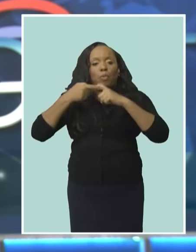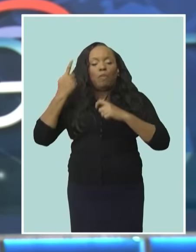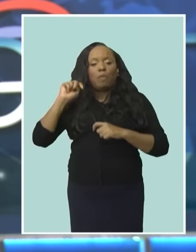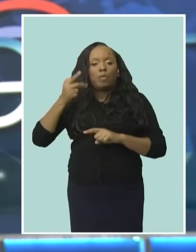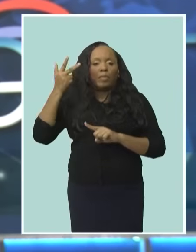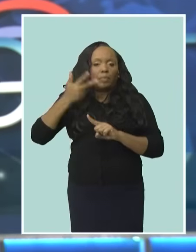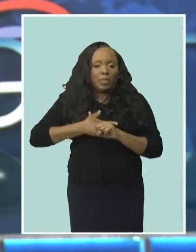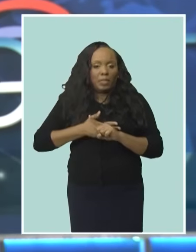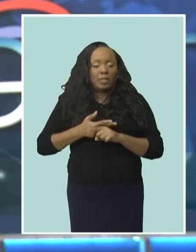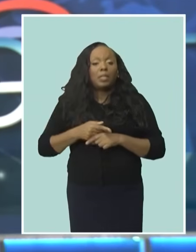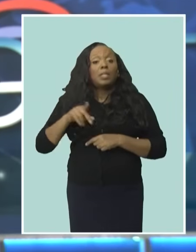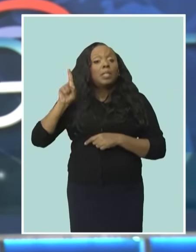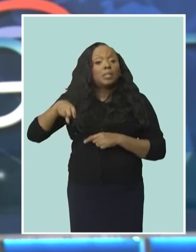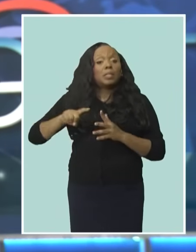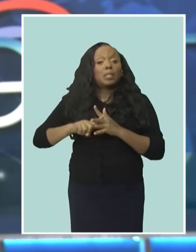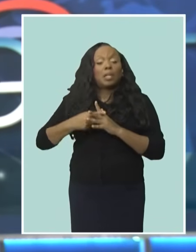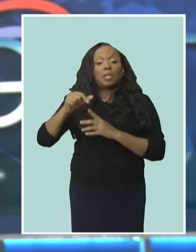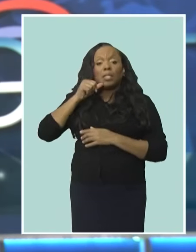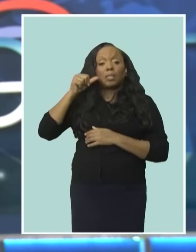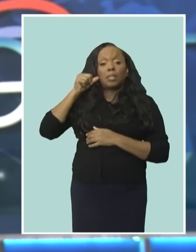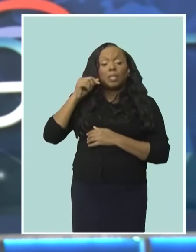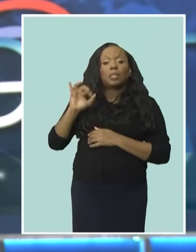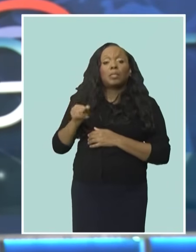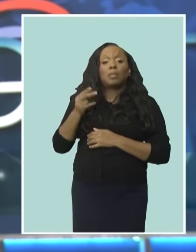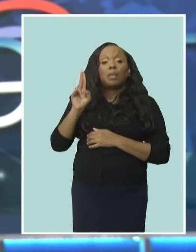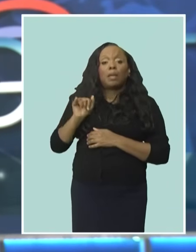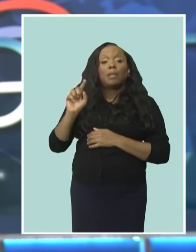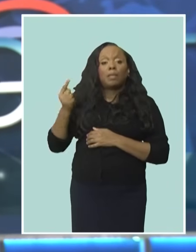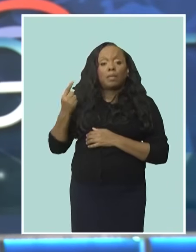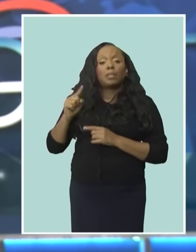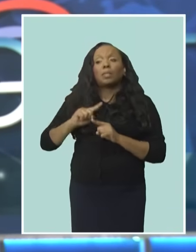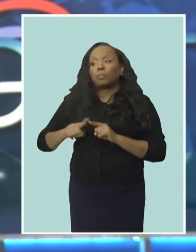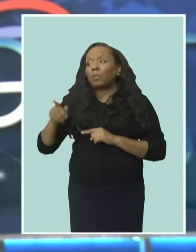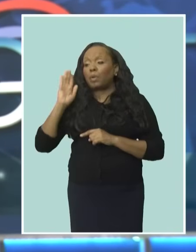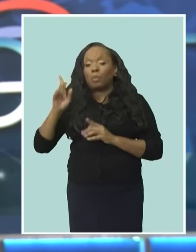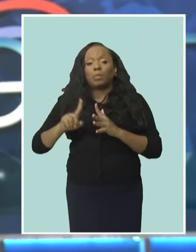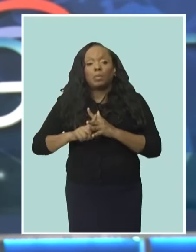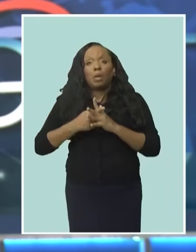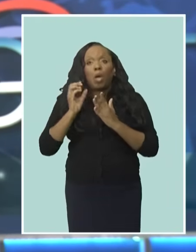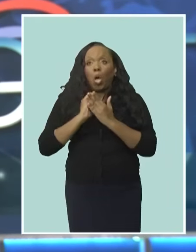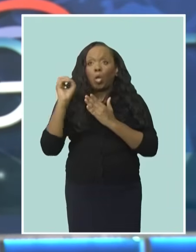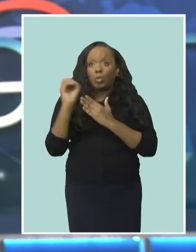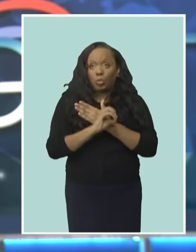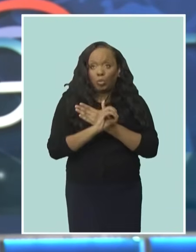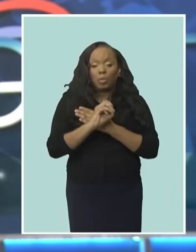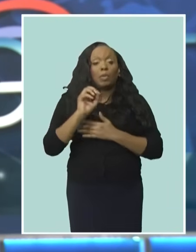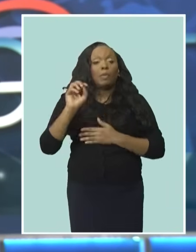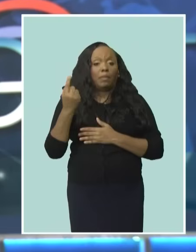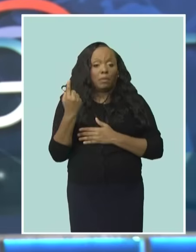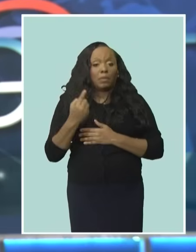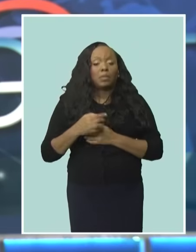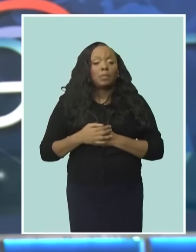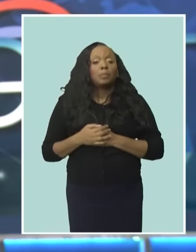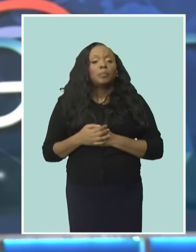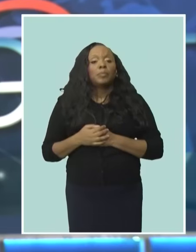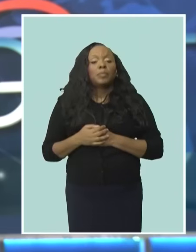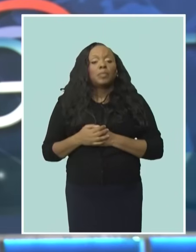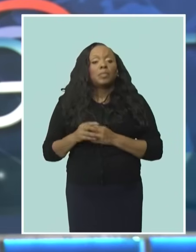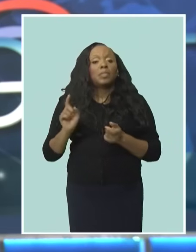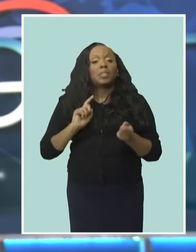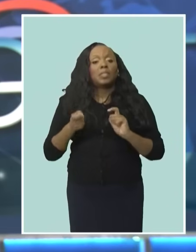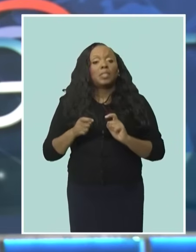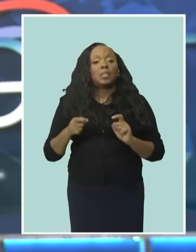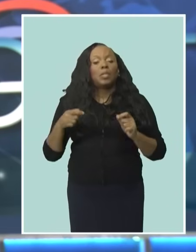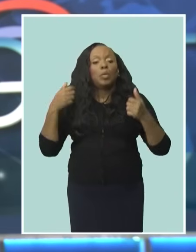was supposed to start yesterday, July 1st, is now scheduled to take effect from October 1st. Notice of the change has been posted